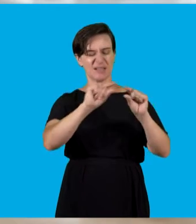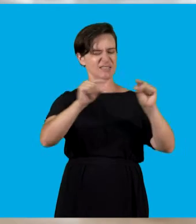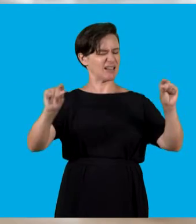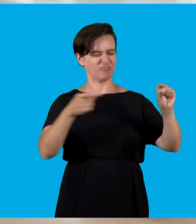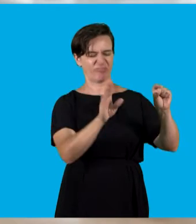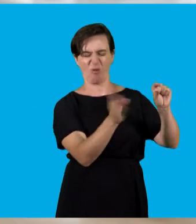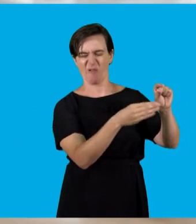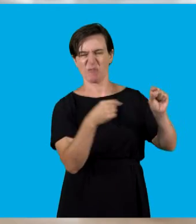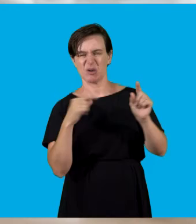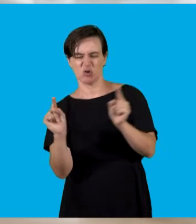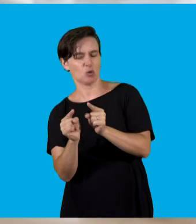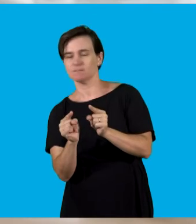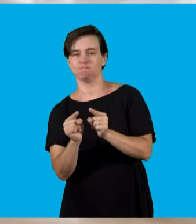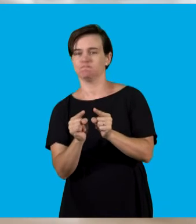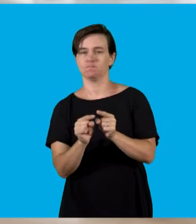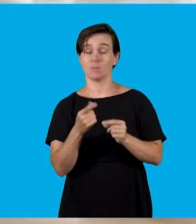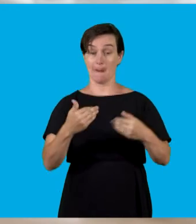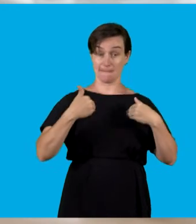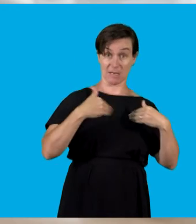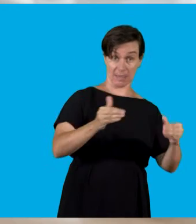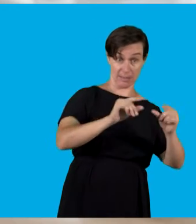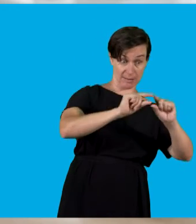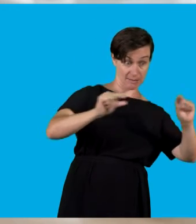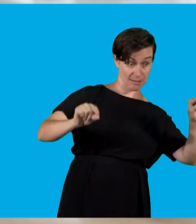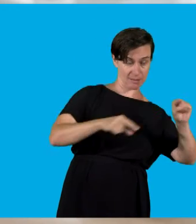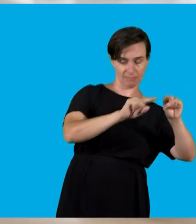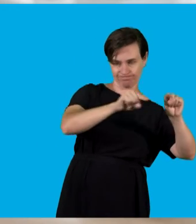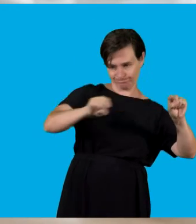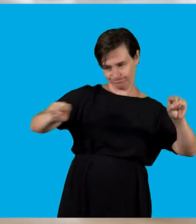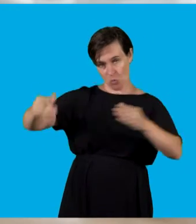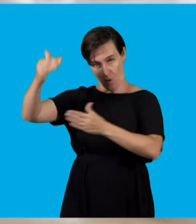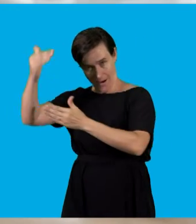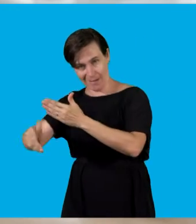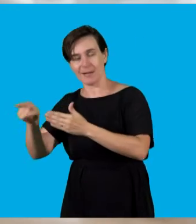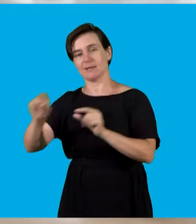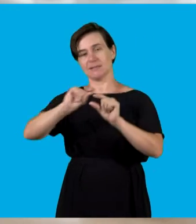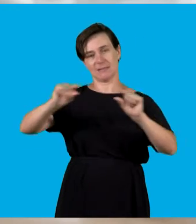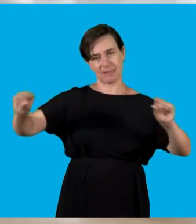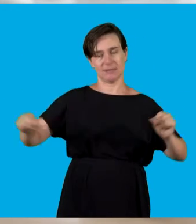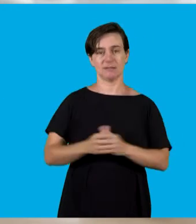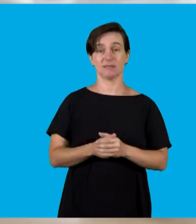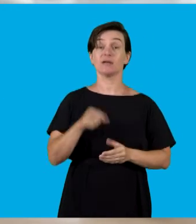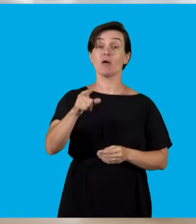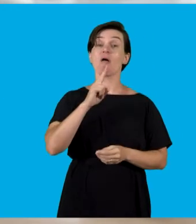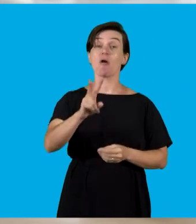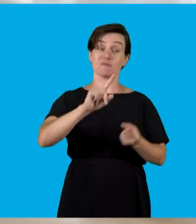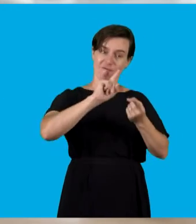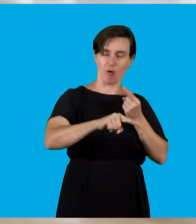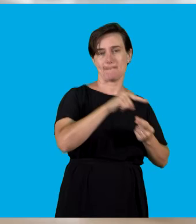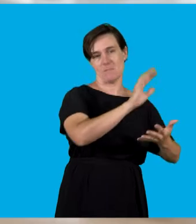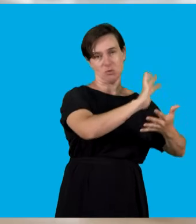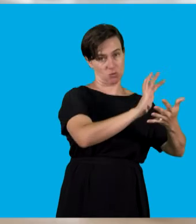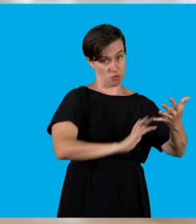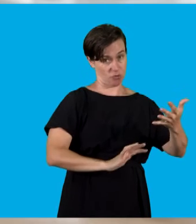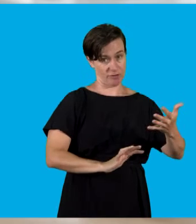requires, but you take it from the beginning up until the end because you are already given an answer in the scenario. Now let's